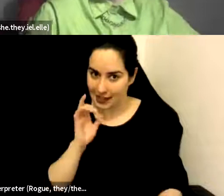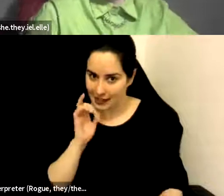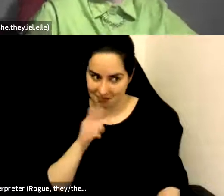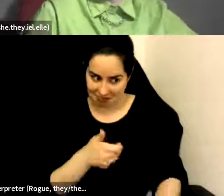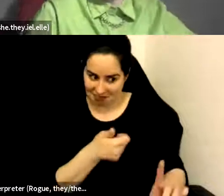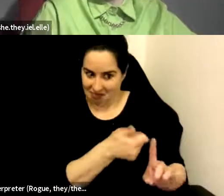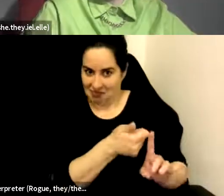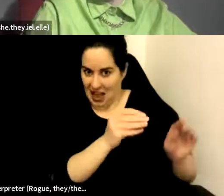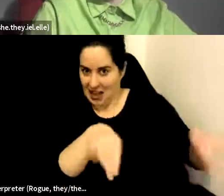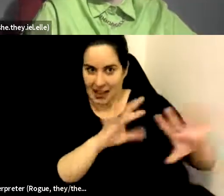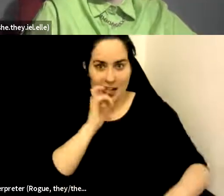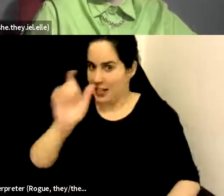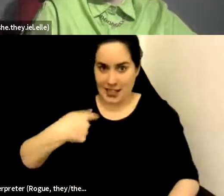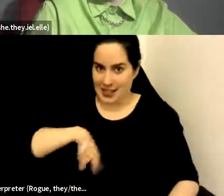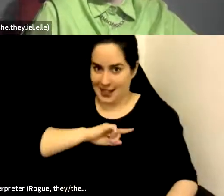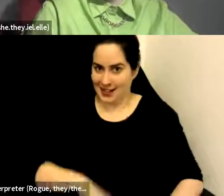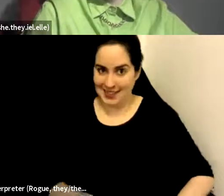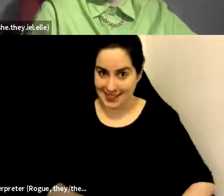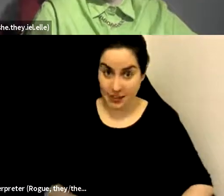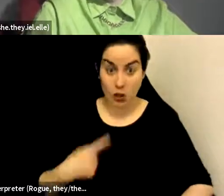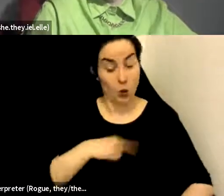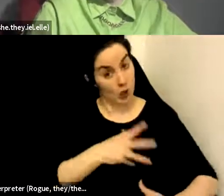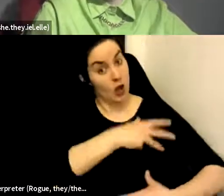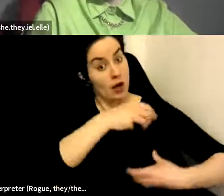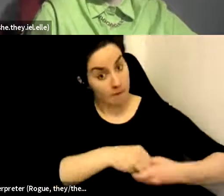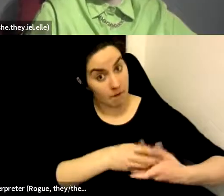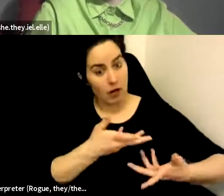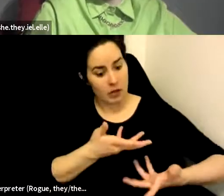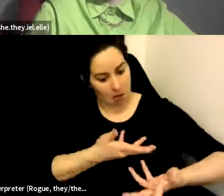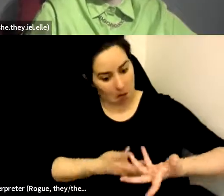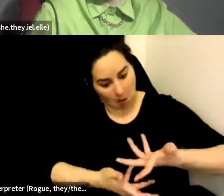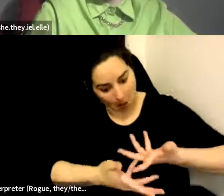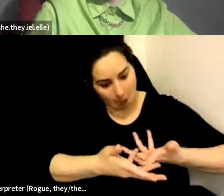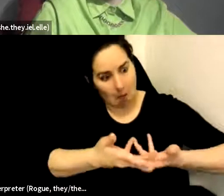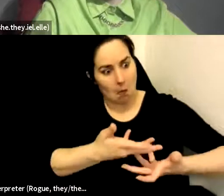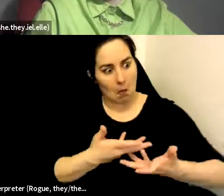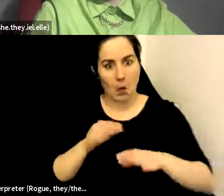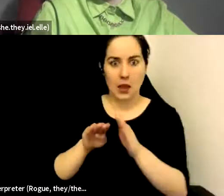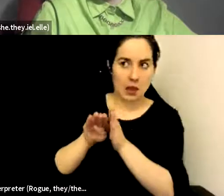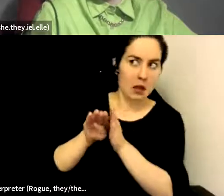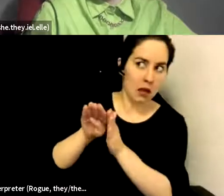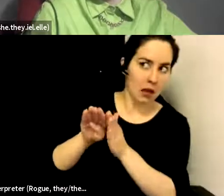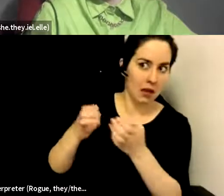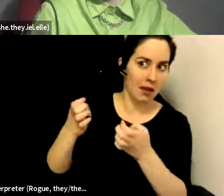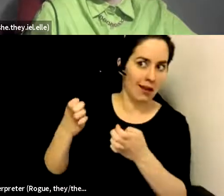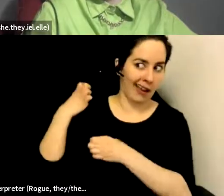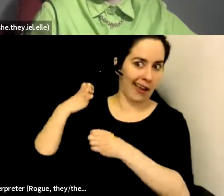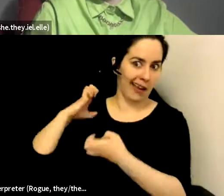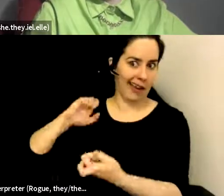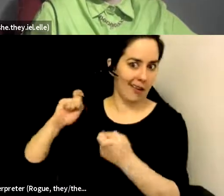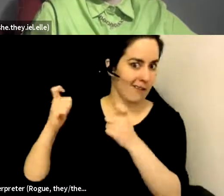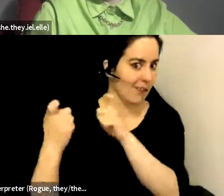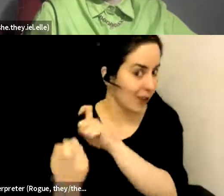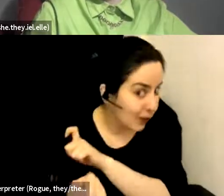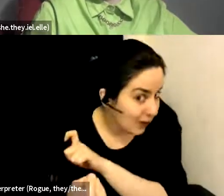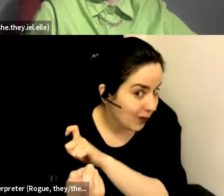Like, we contribute to the land, we are a part of its evolution, and right now we're not doing a very good job of taking care of it.